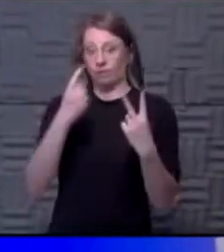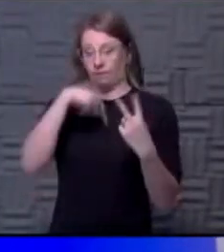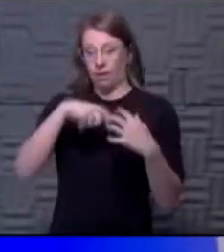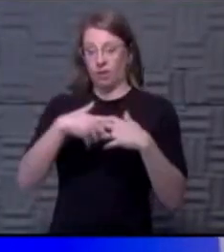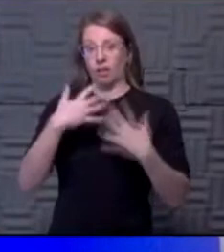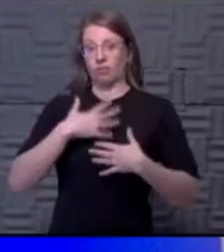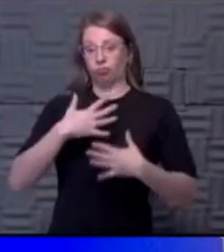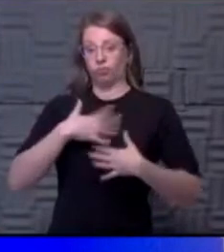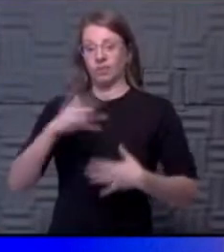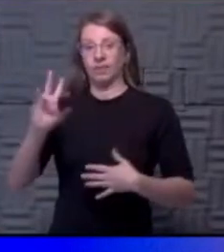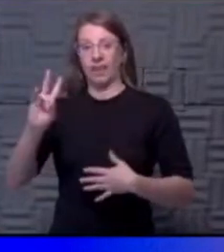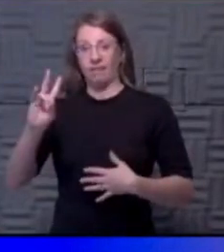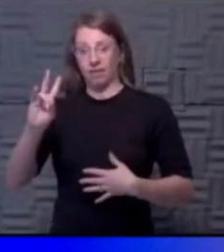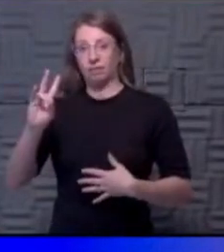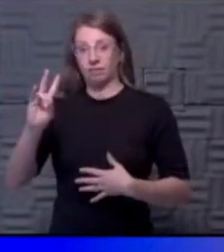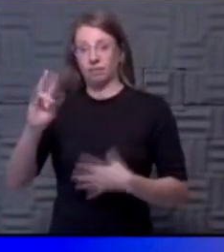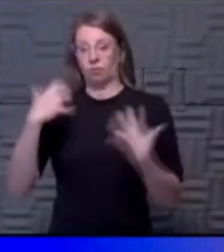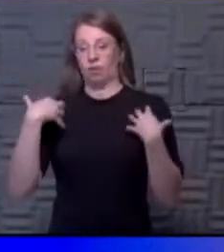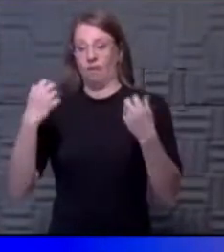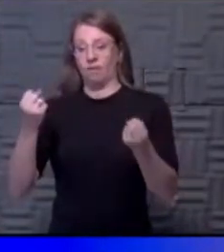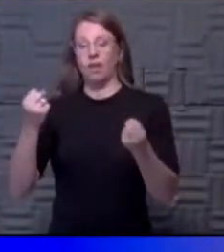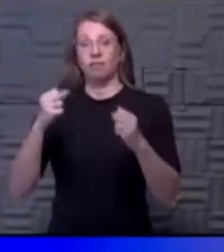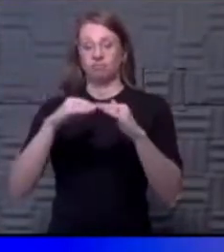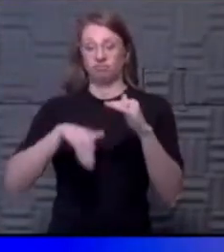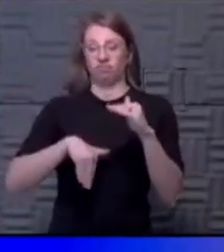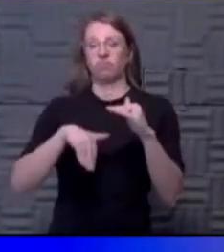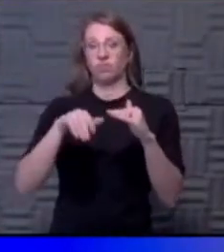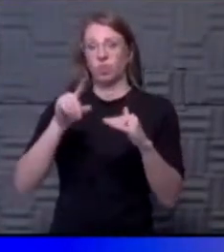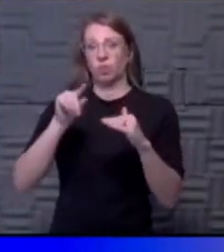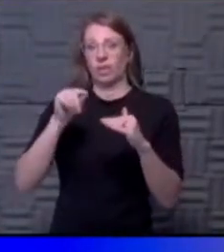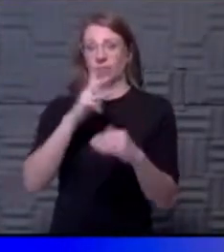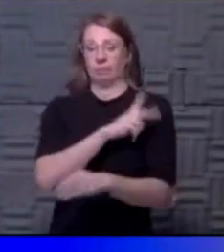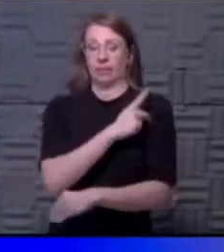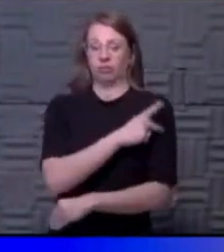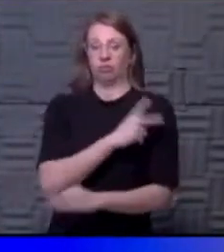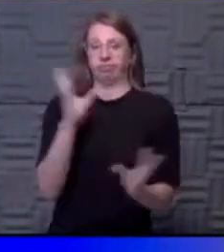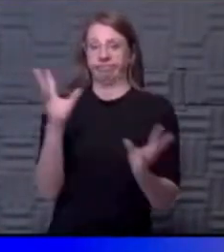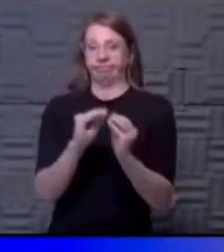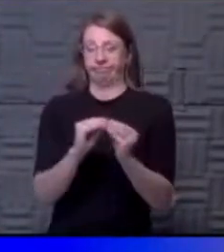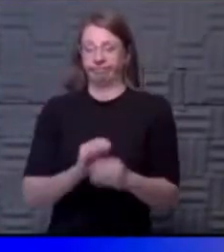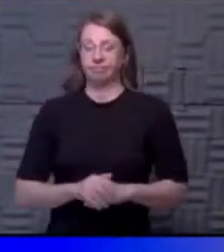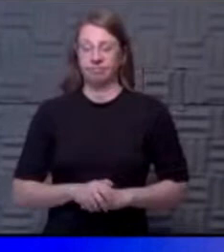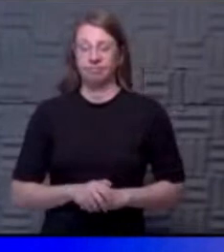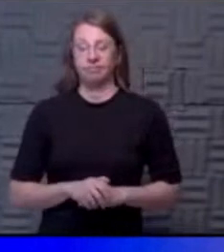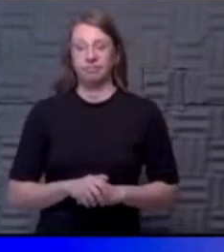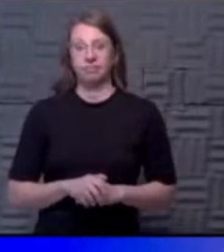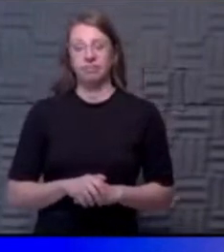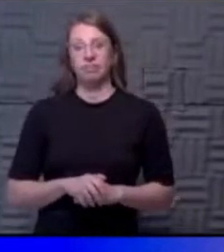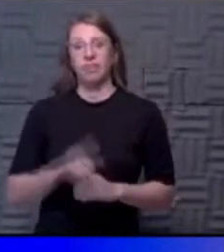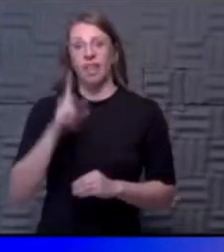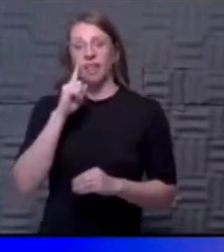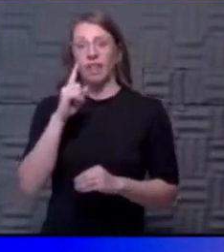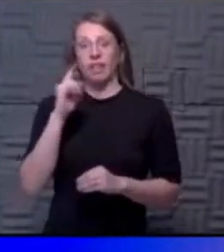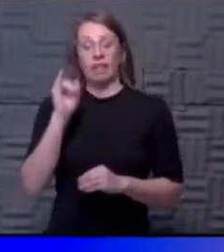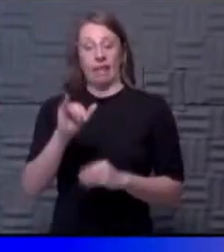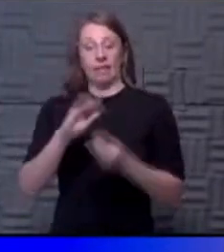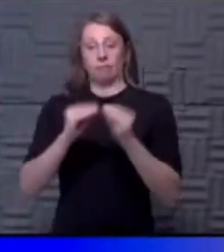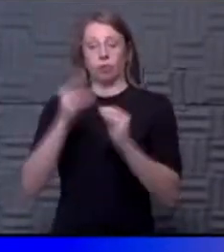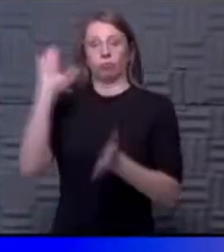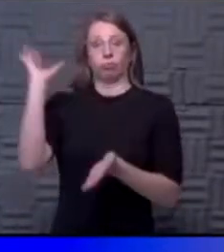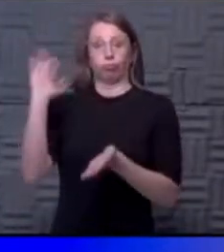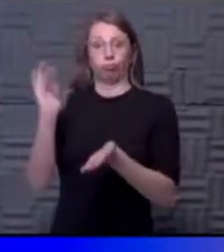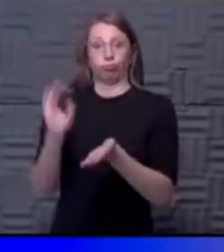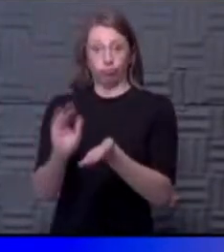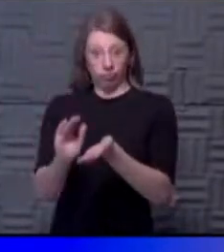recovery period, so under 20 total patients, which, again, I think, if we can keep decreasing that number, we